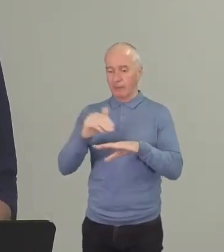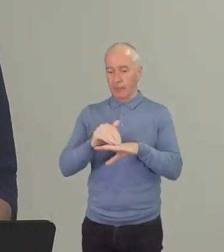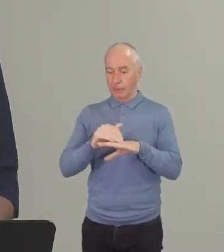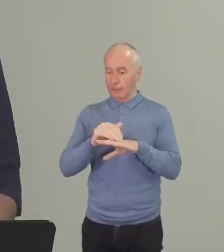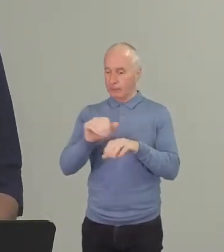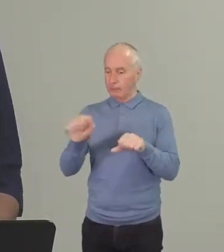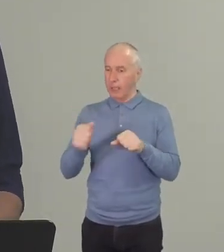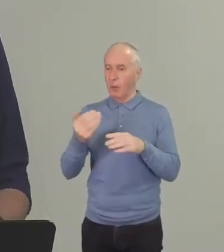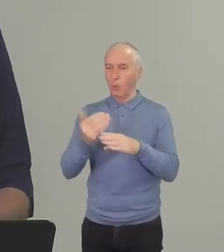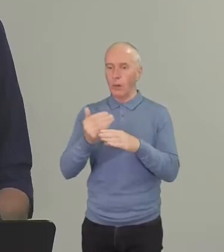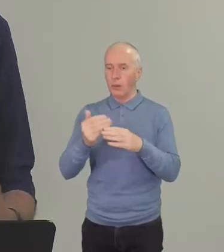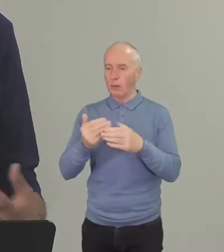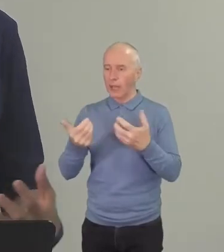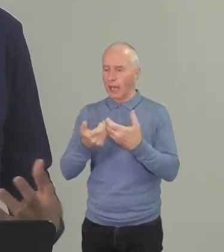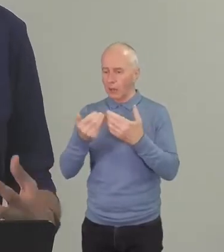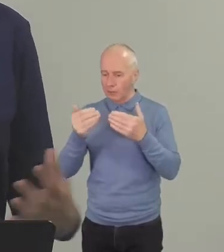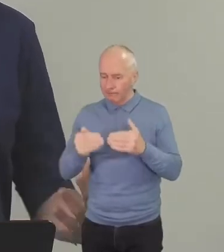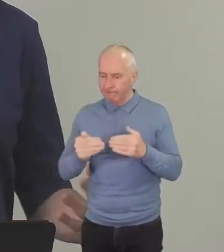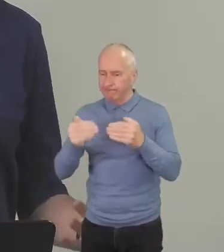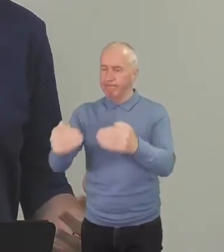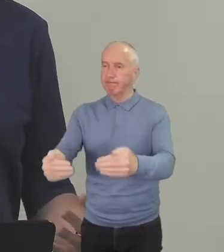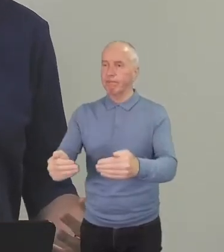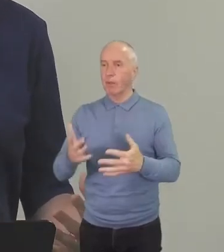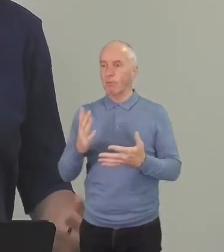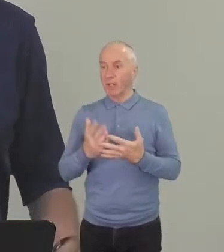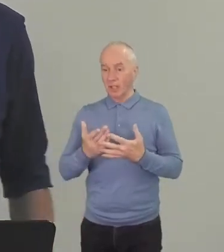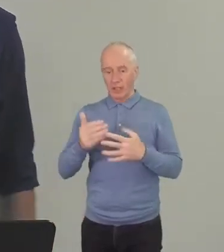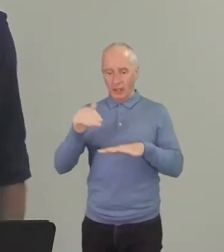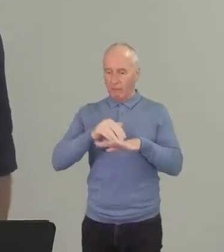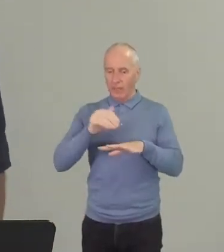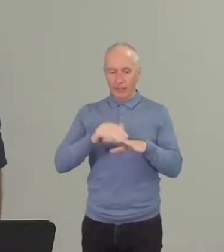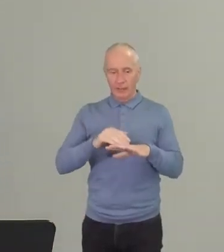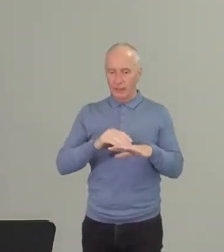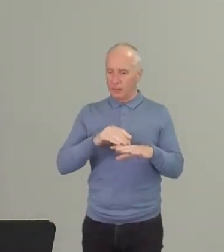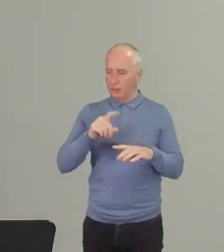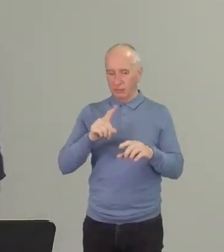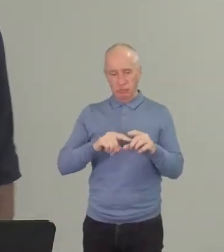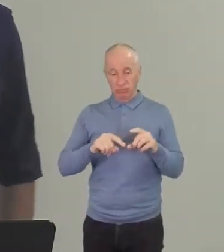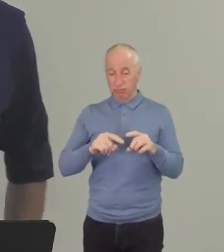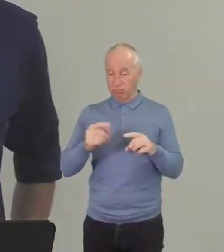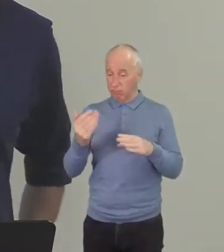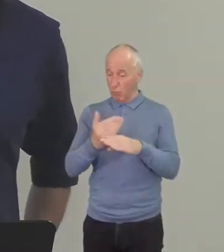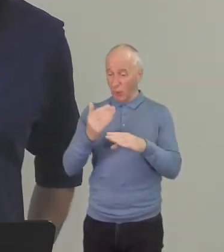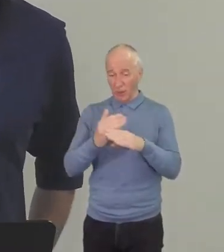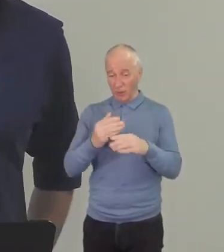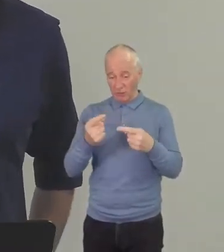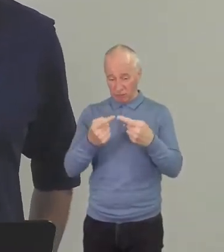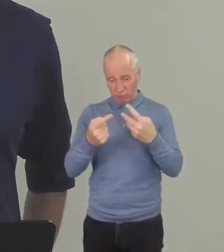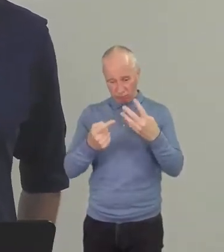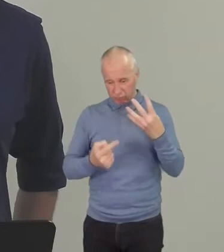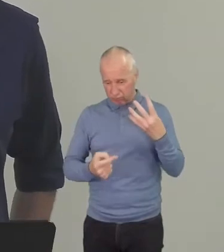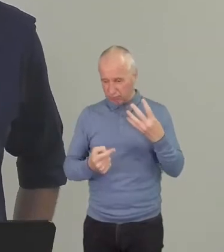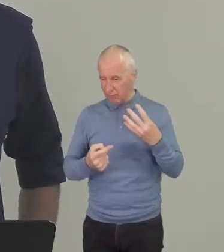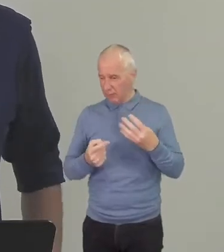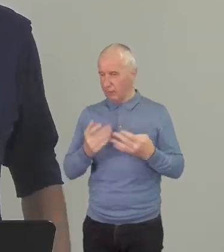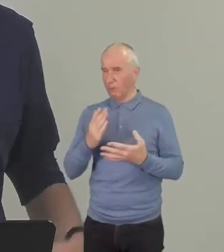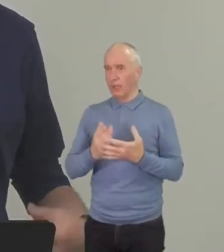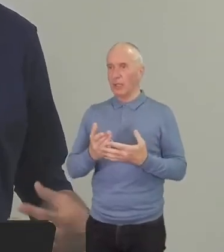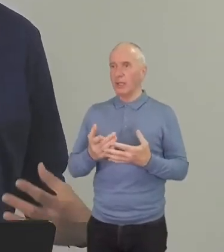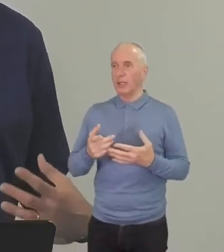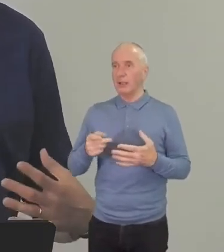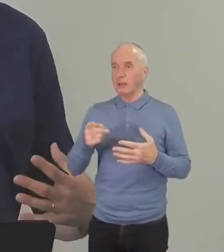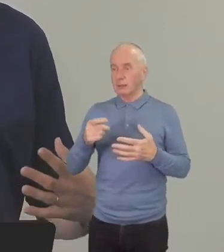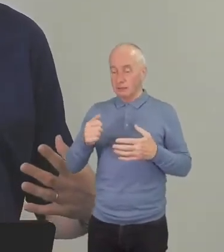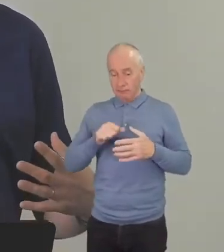with that. Well, the pandemic has affected every area of work. And in this last year, I think I alluded to some of this, the extent to which